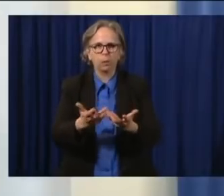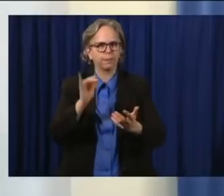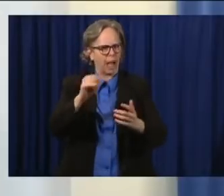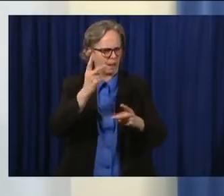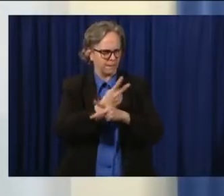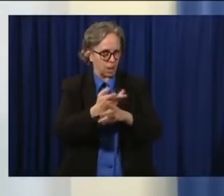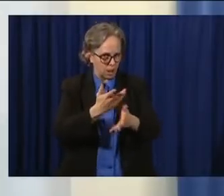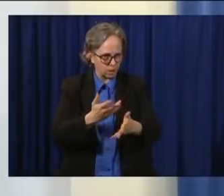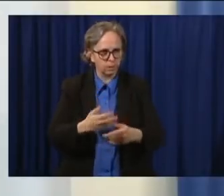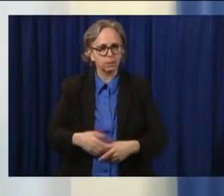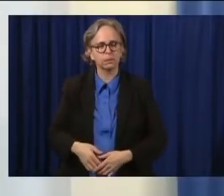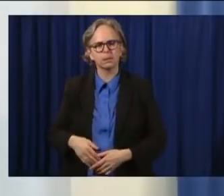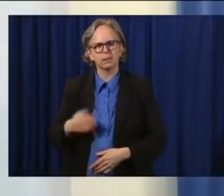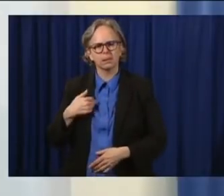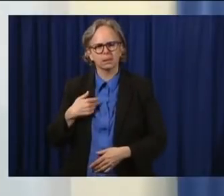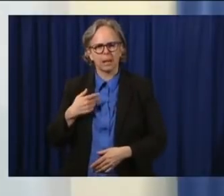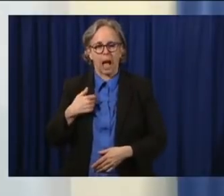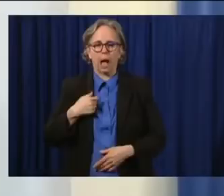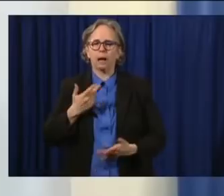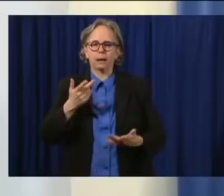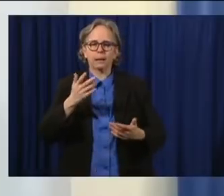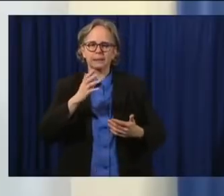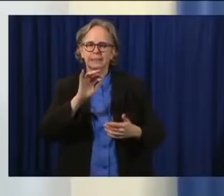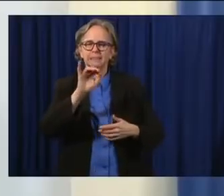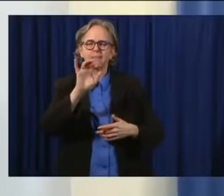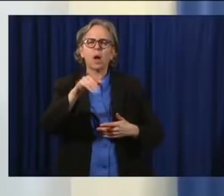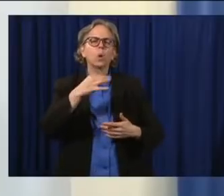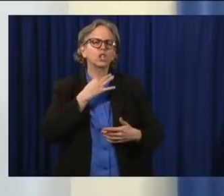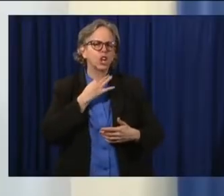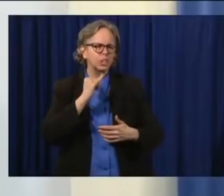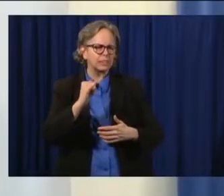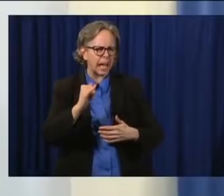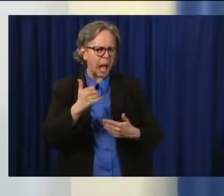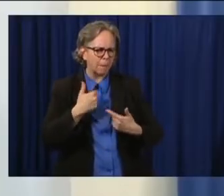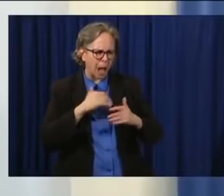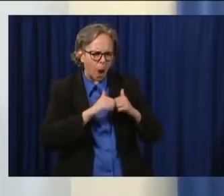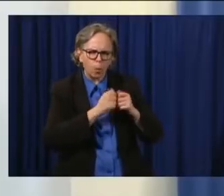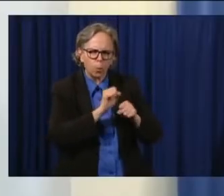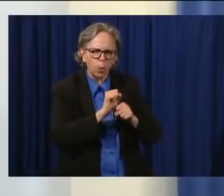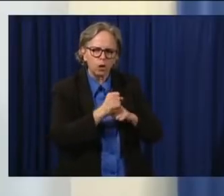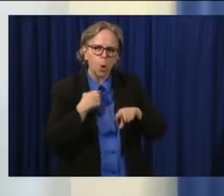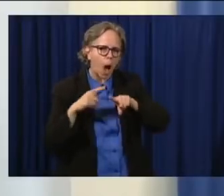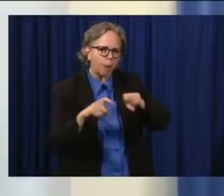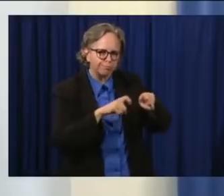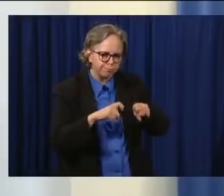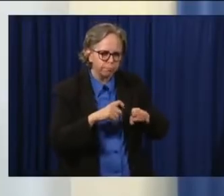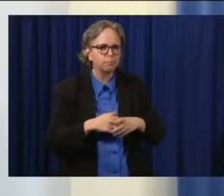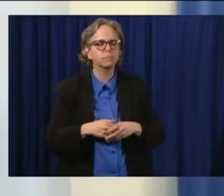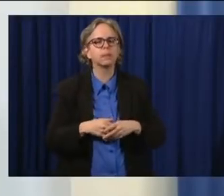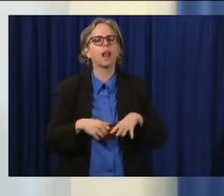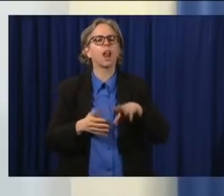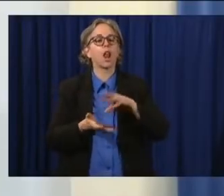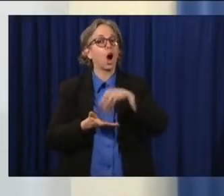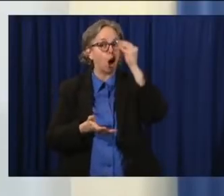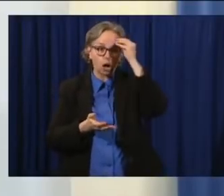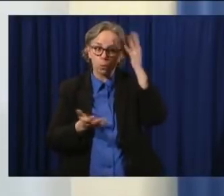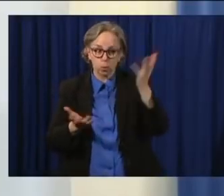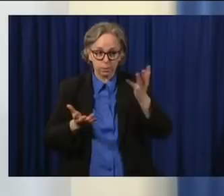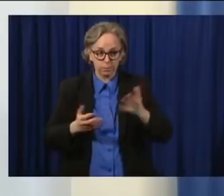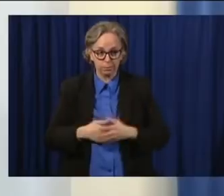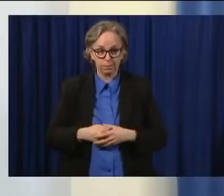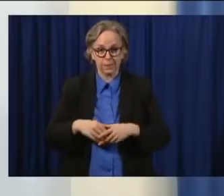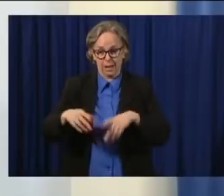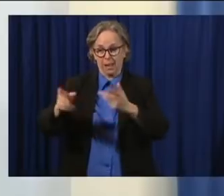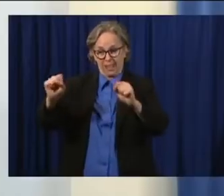same questions I ask of the team governor as you do. But having that capacity, but